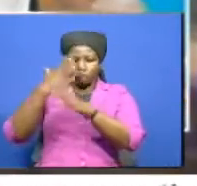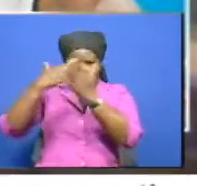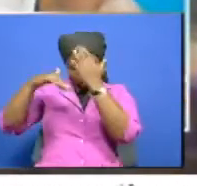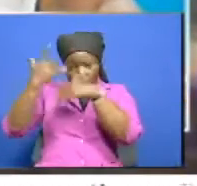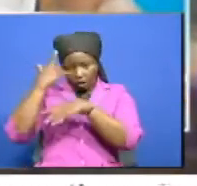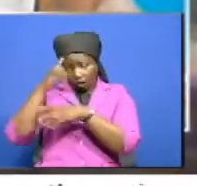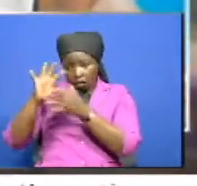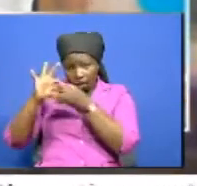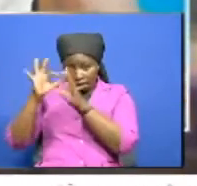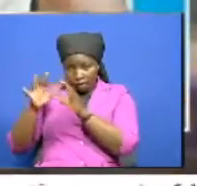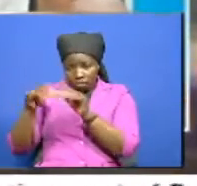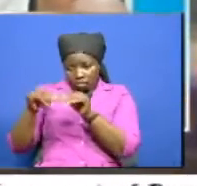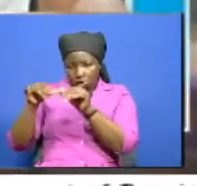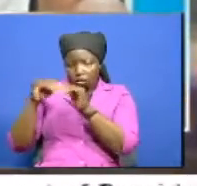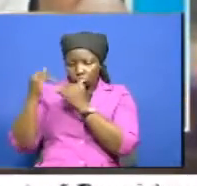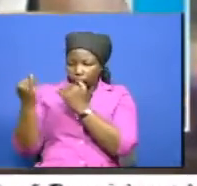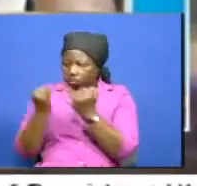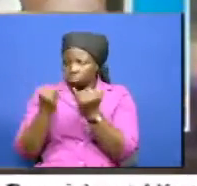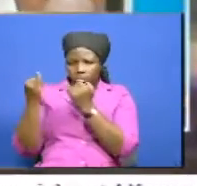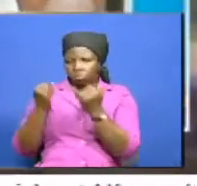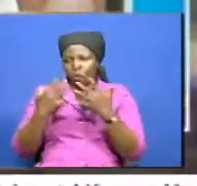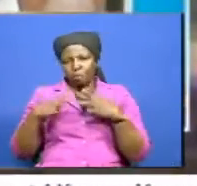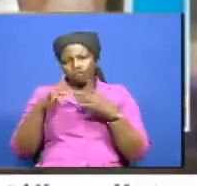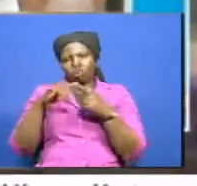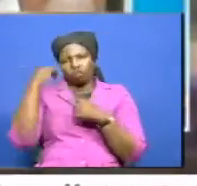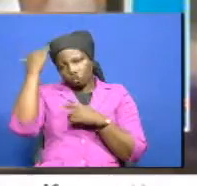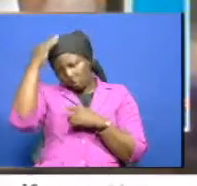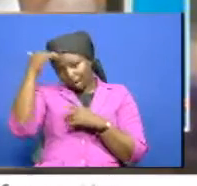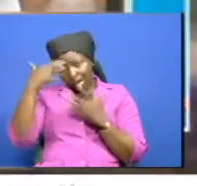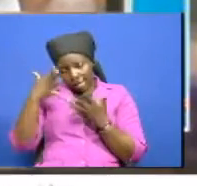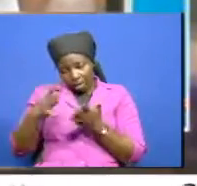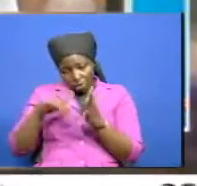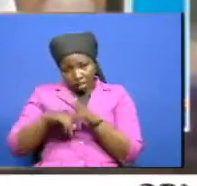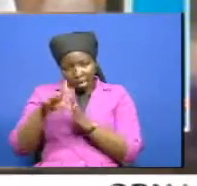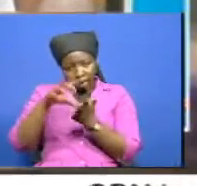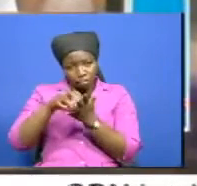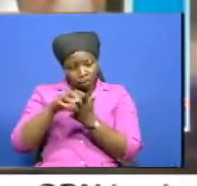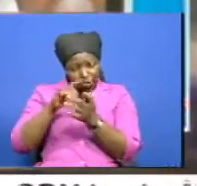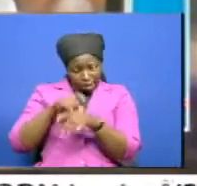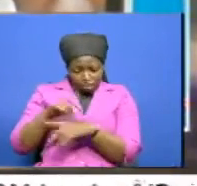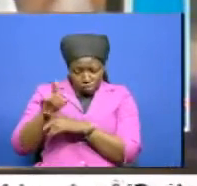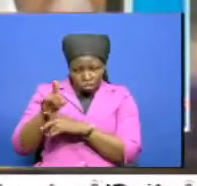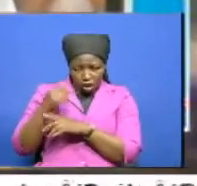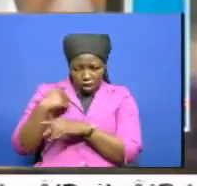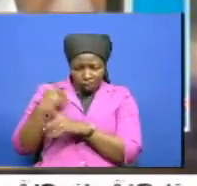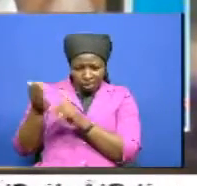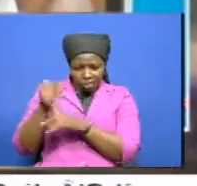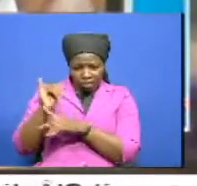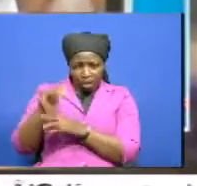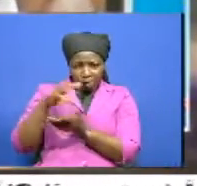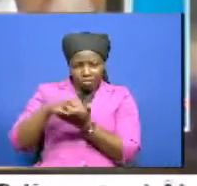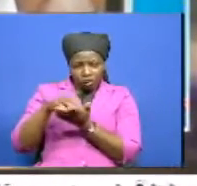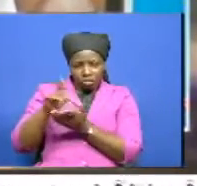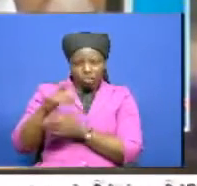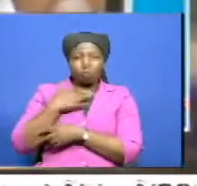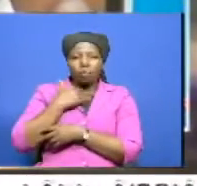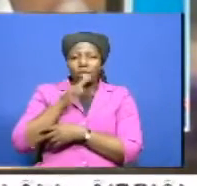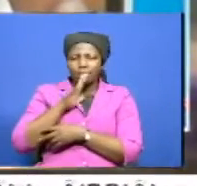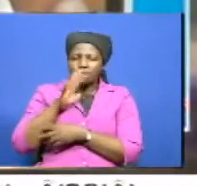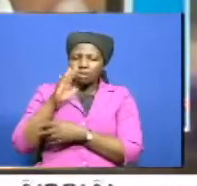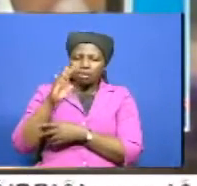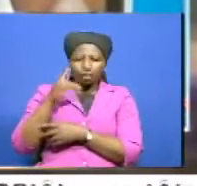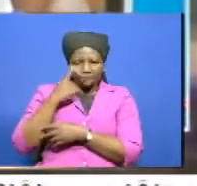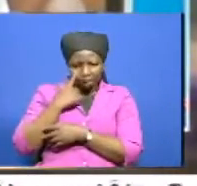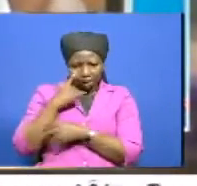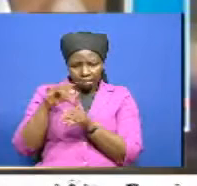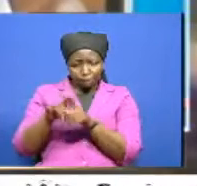Olympics and we keep on invited for Dubai, we are now in a position where, you know, once we're in that position and we want to be considered the best or to pit ourselves